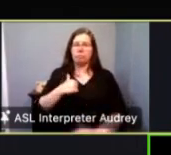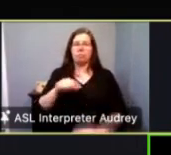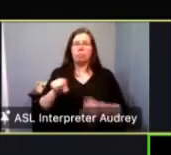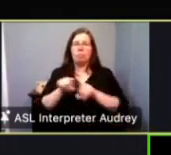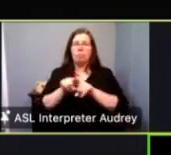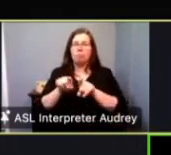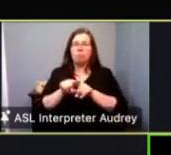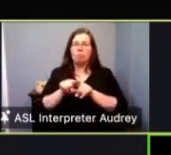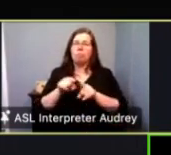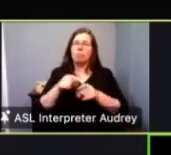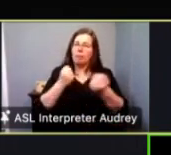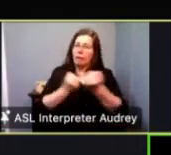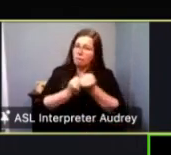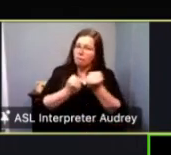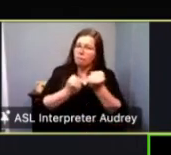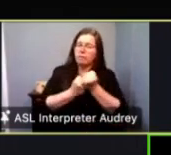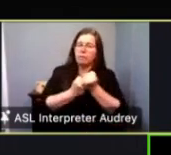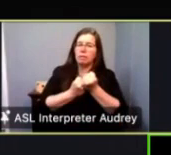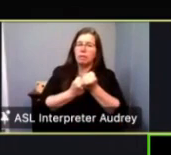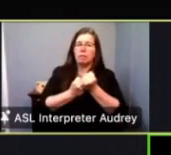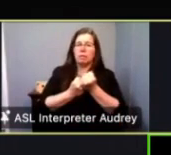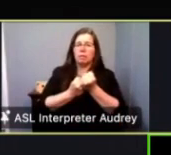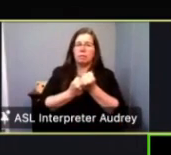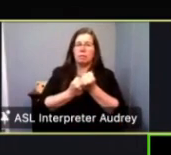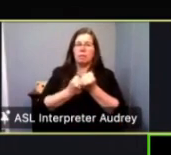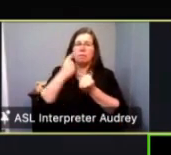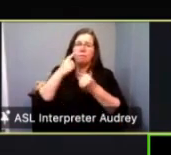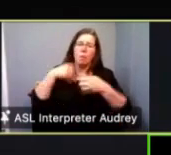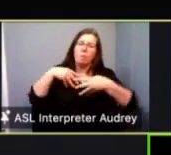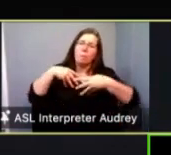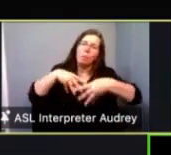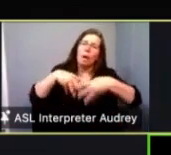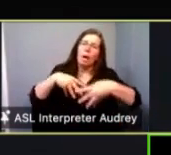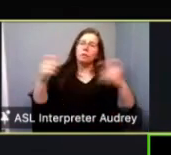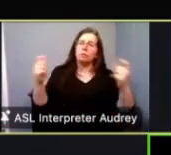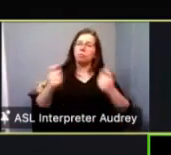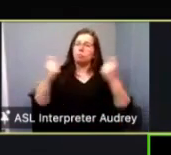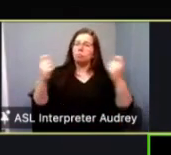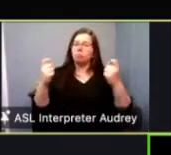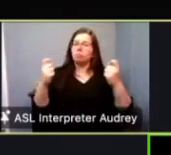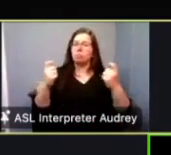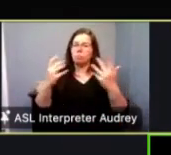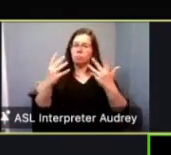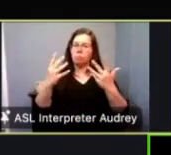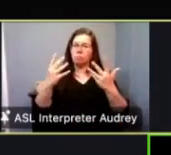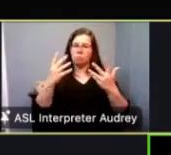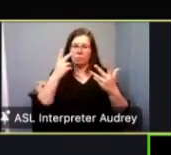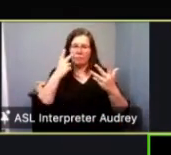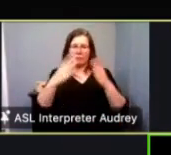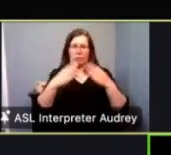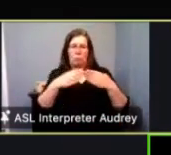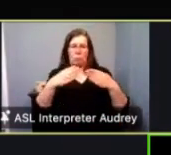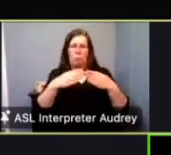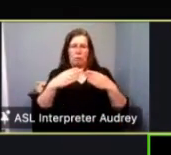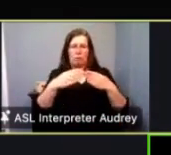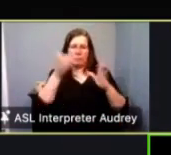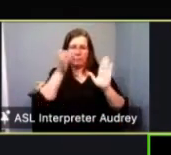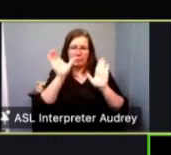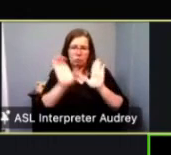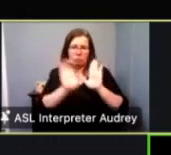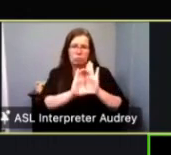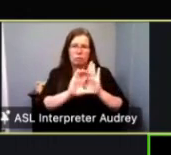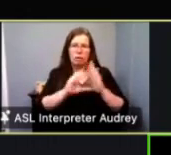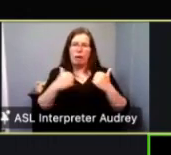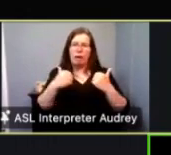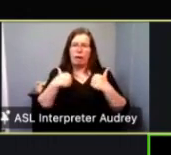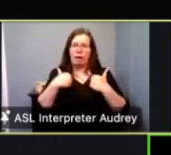the advocate when it comes to parades and rallies, as you see in the corner. I